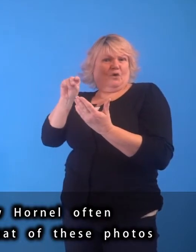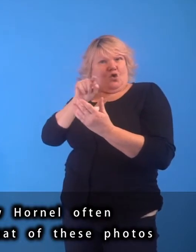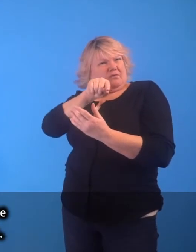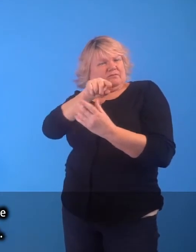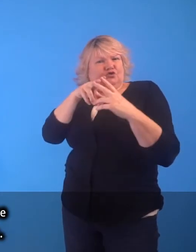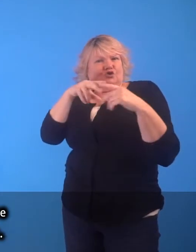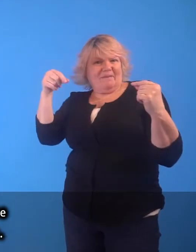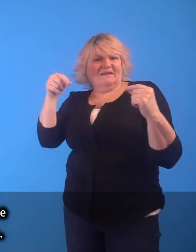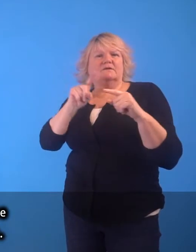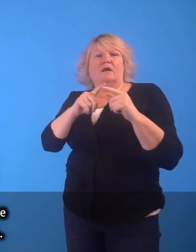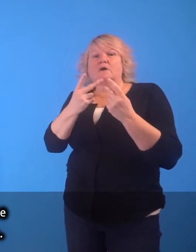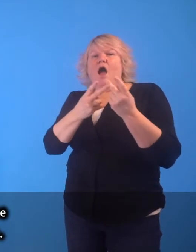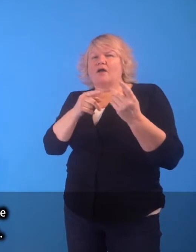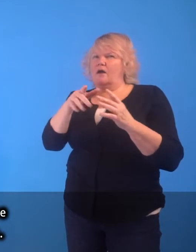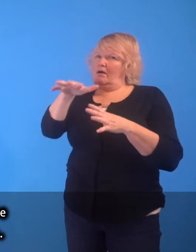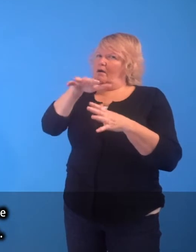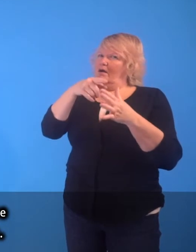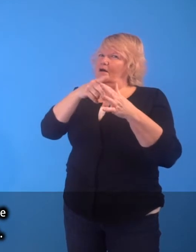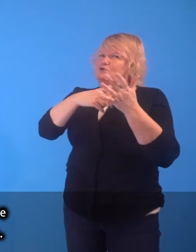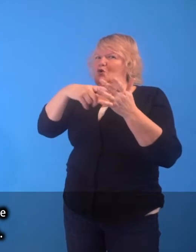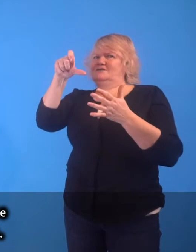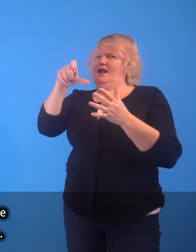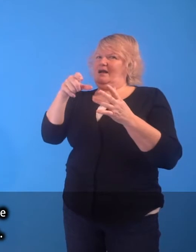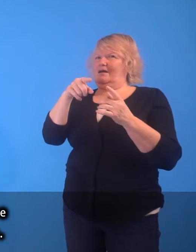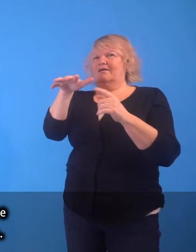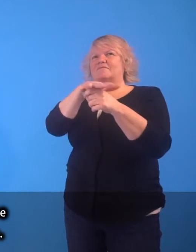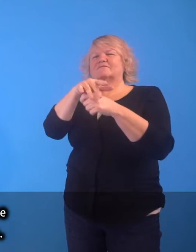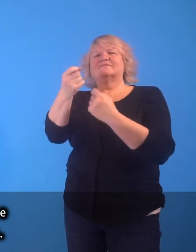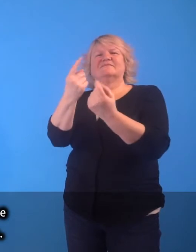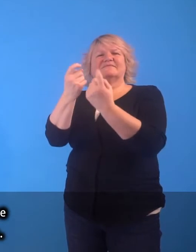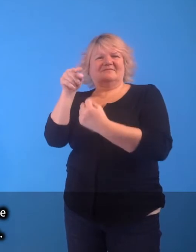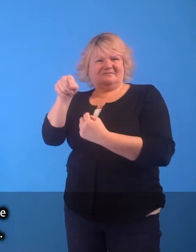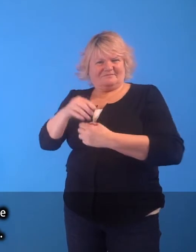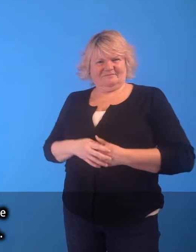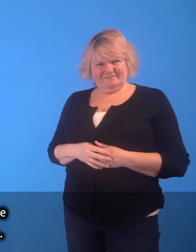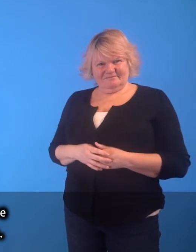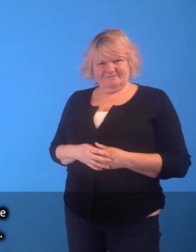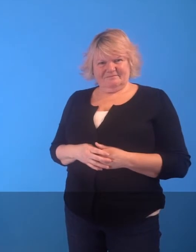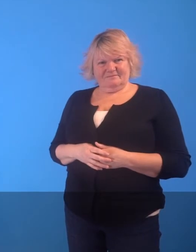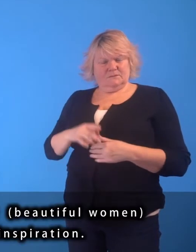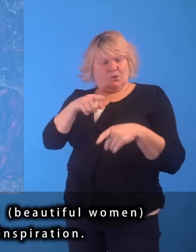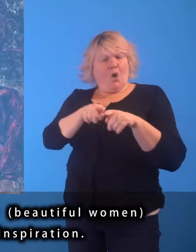photos for his paintings of Japanese and other exotic subjects.